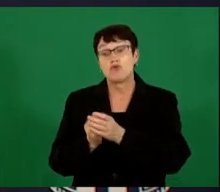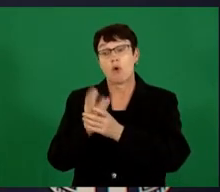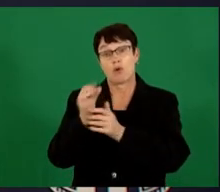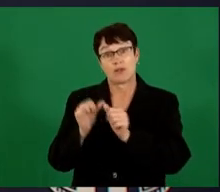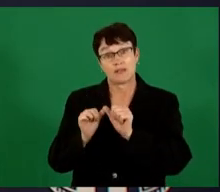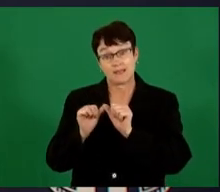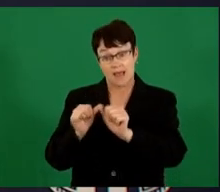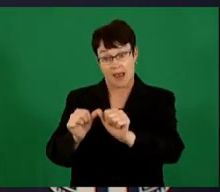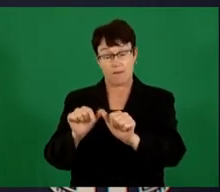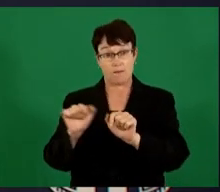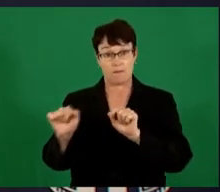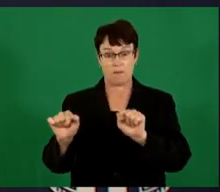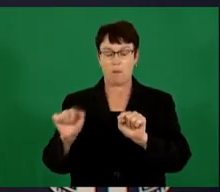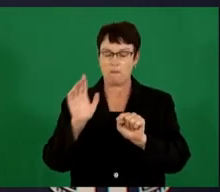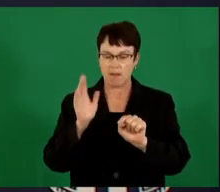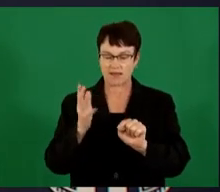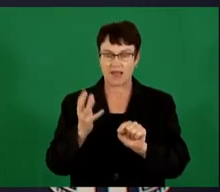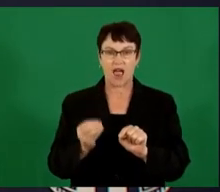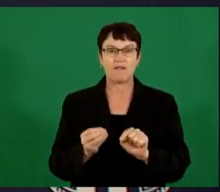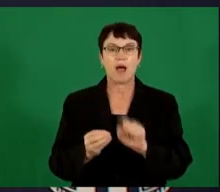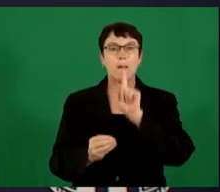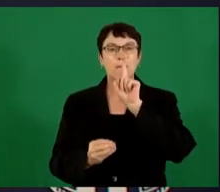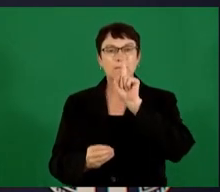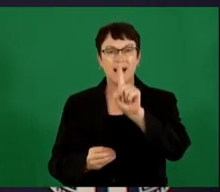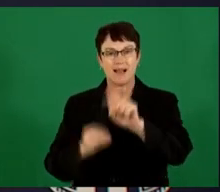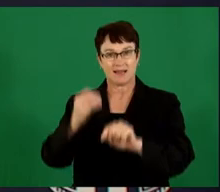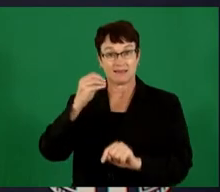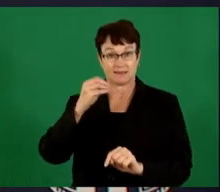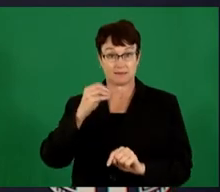when inflation is running amok